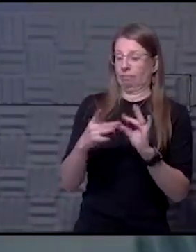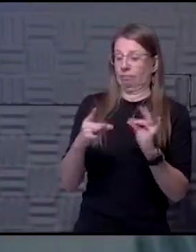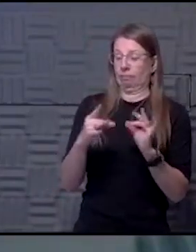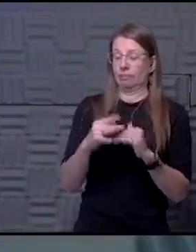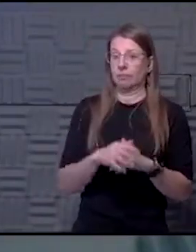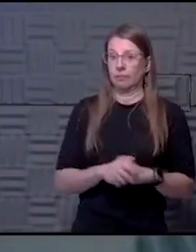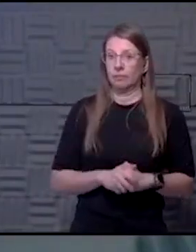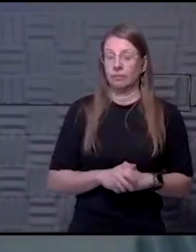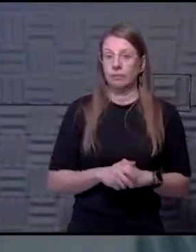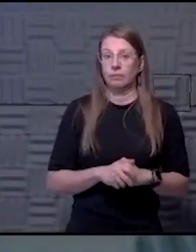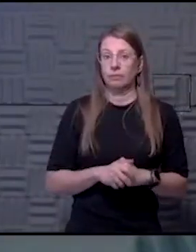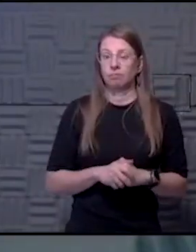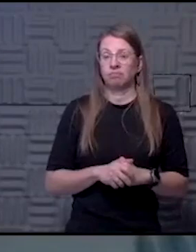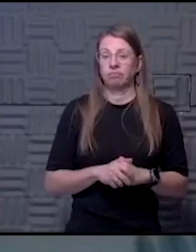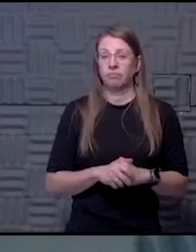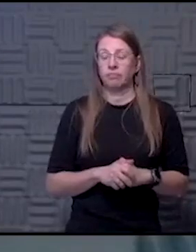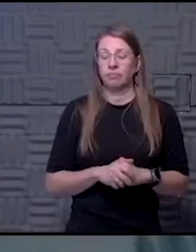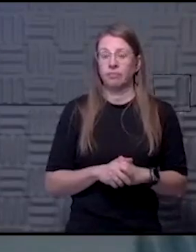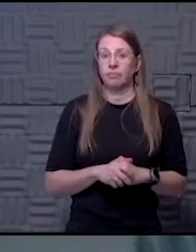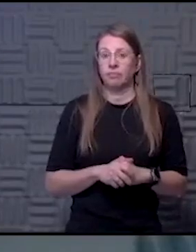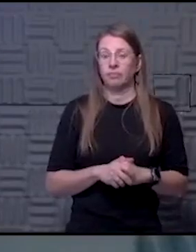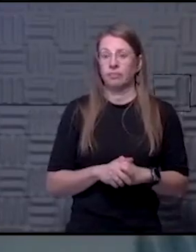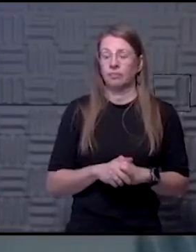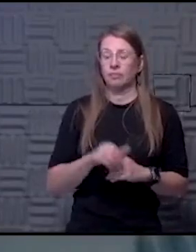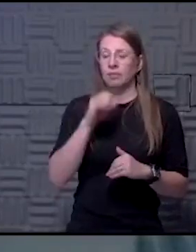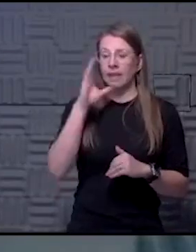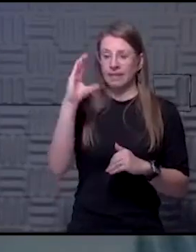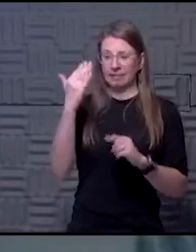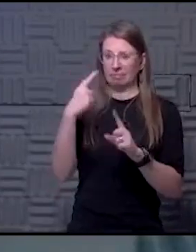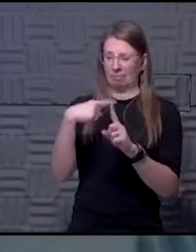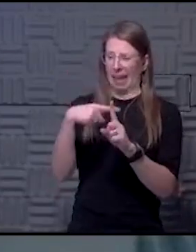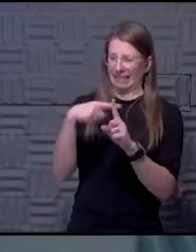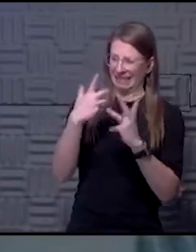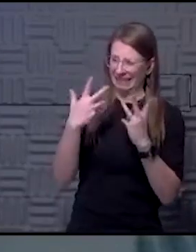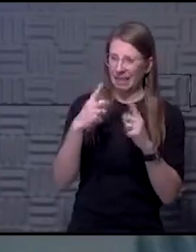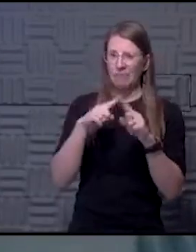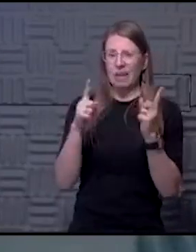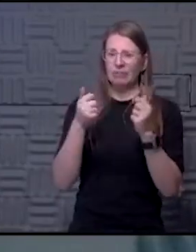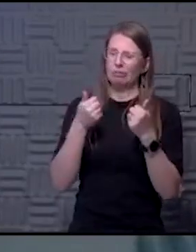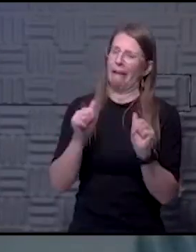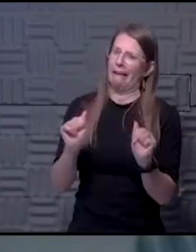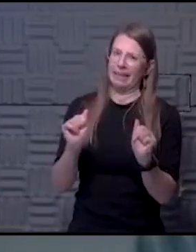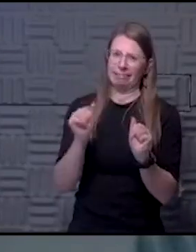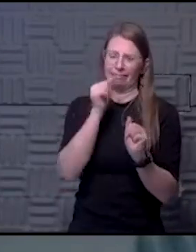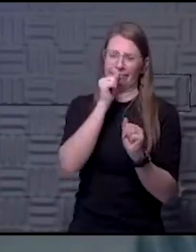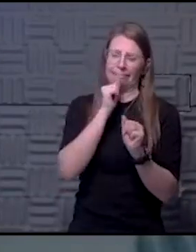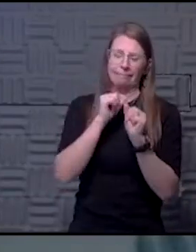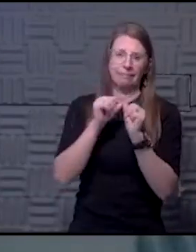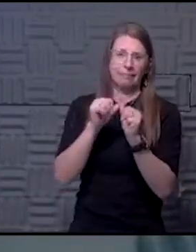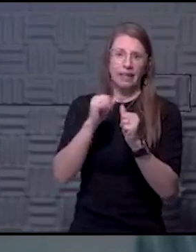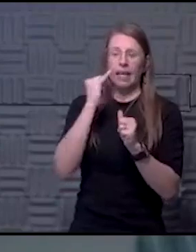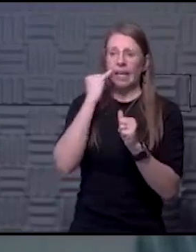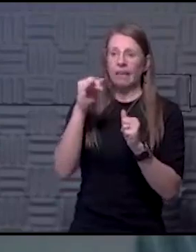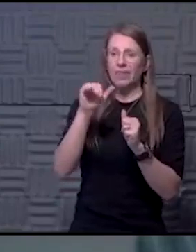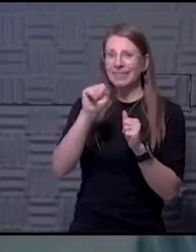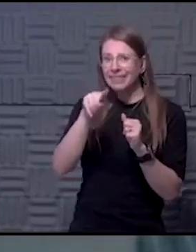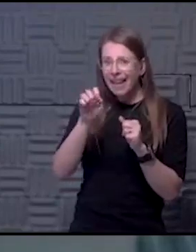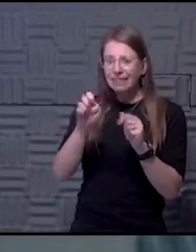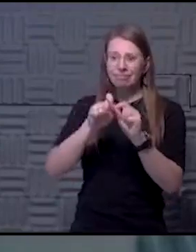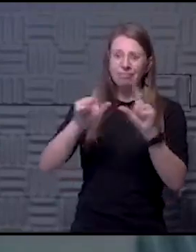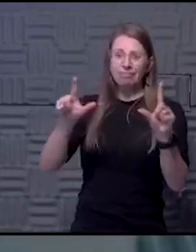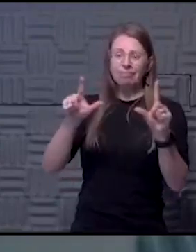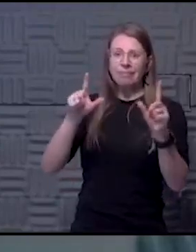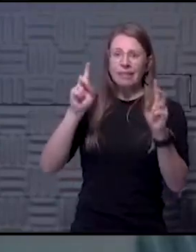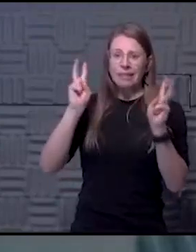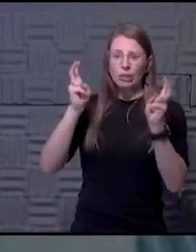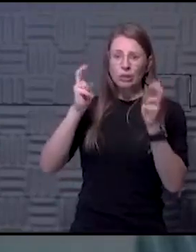it doesn't sound as positive as people would want, but keep trying. If the site is having issues, let's say